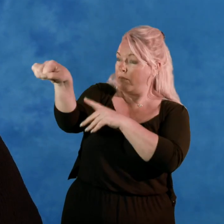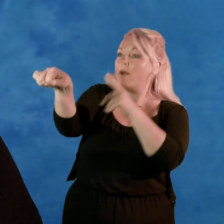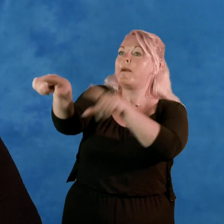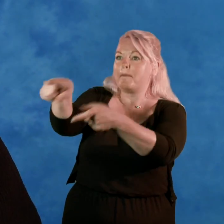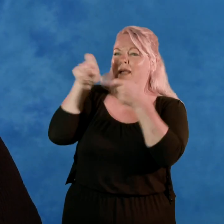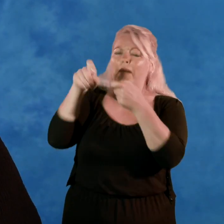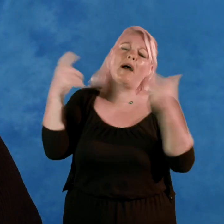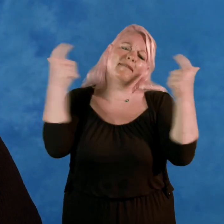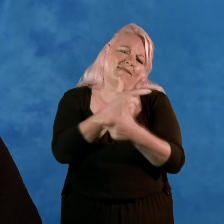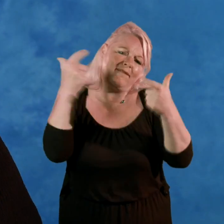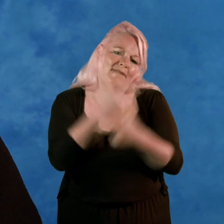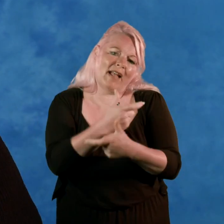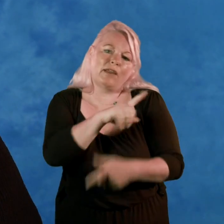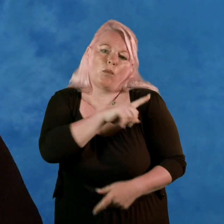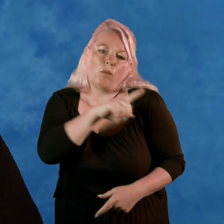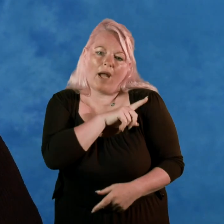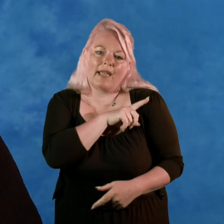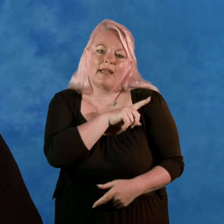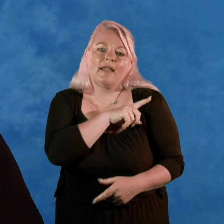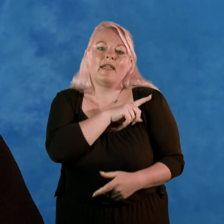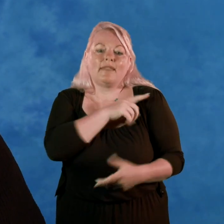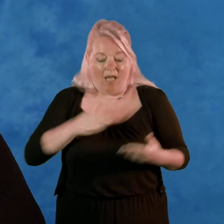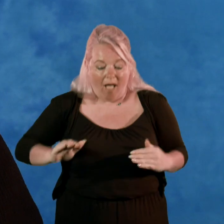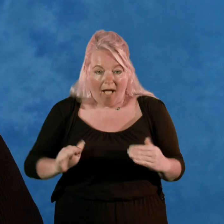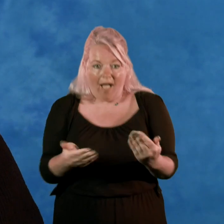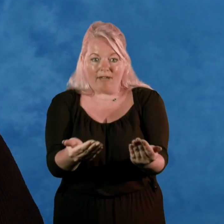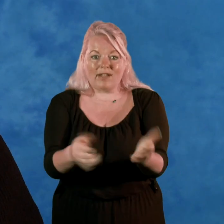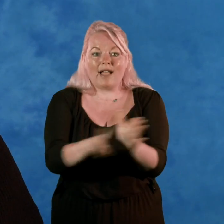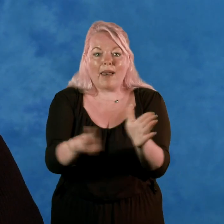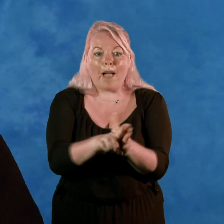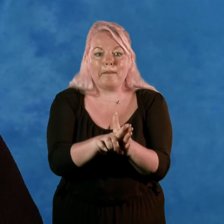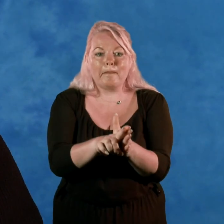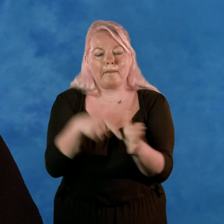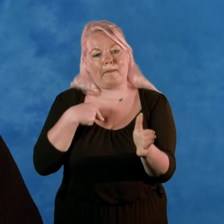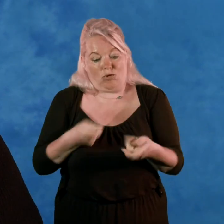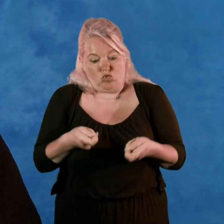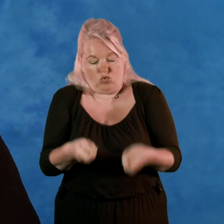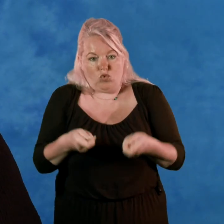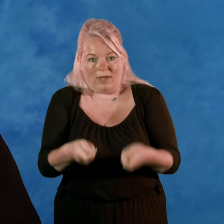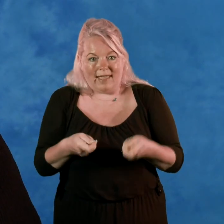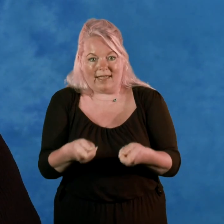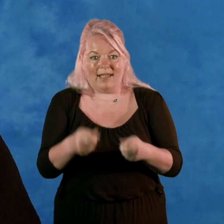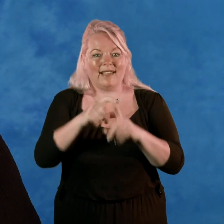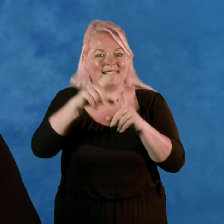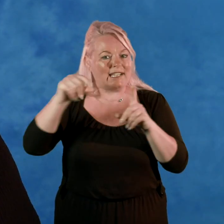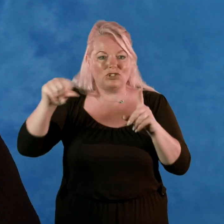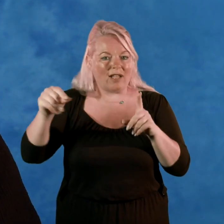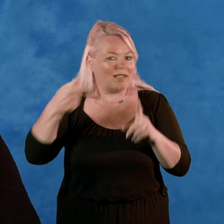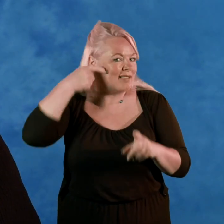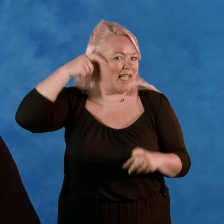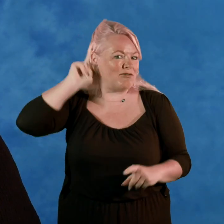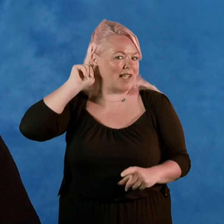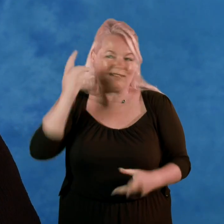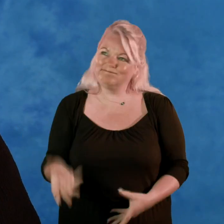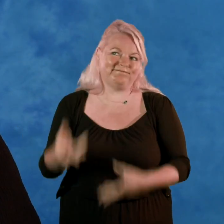but also the funny bit I like to hear is the oven alarm when I'm cooking. And with the additional hearing aid, I couldn't even